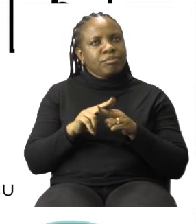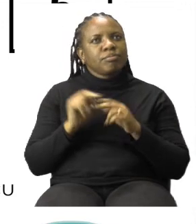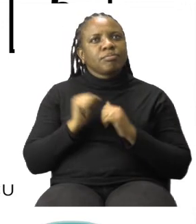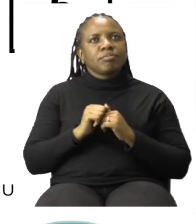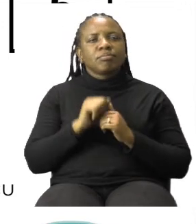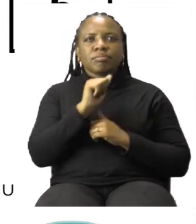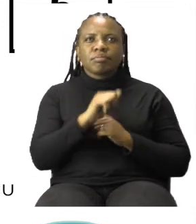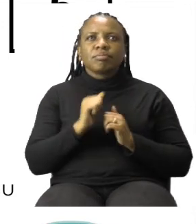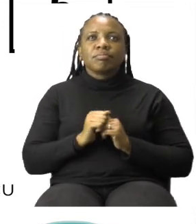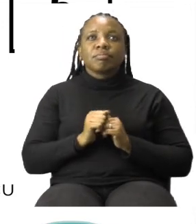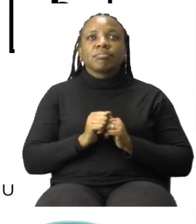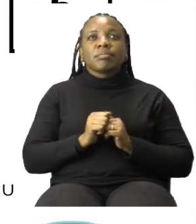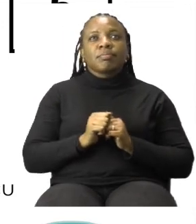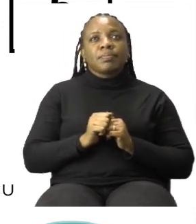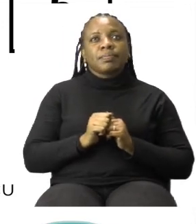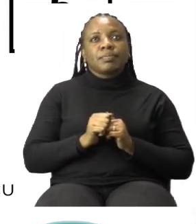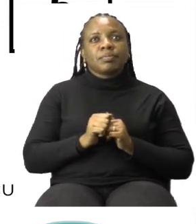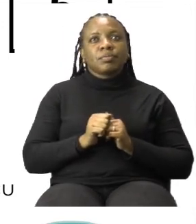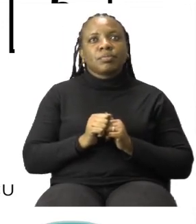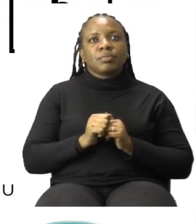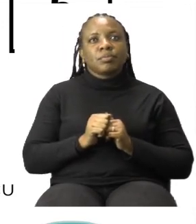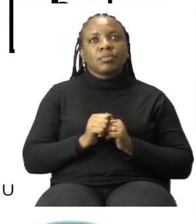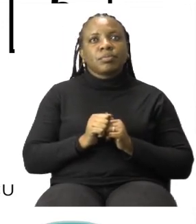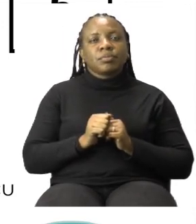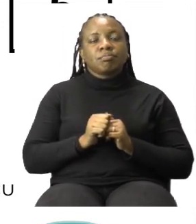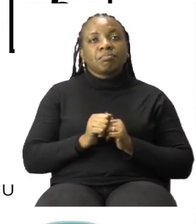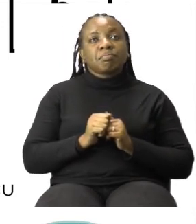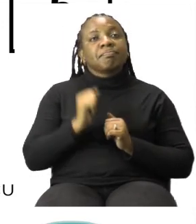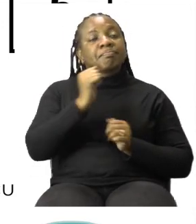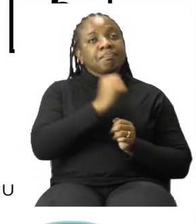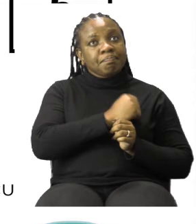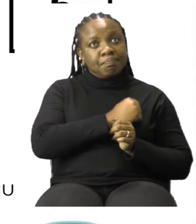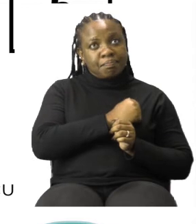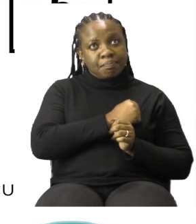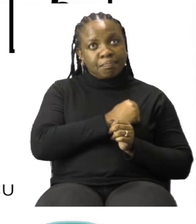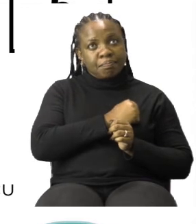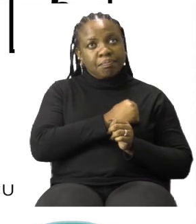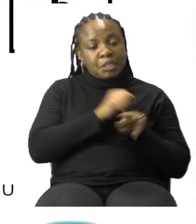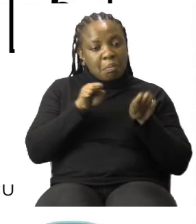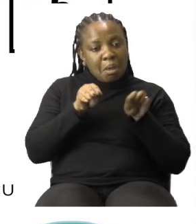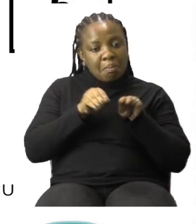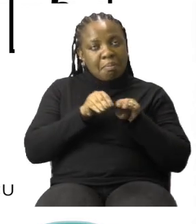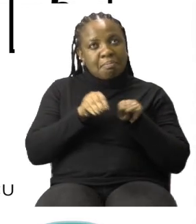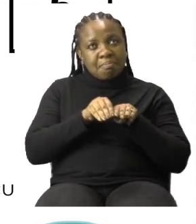says, Mom has to make tea for 20